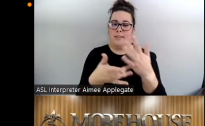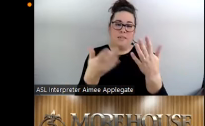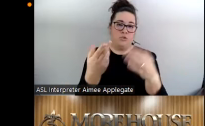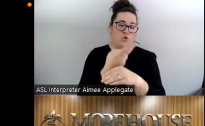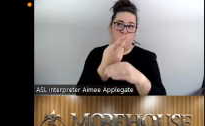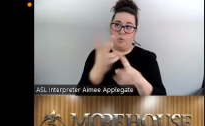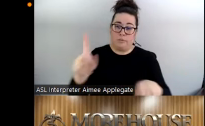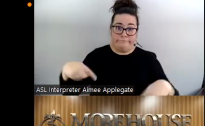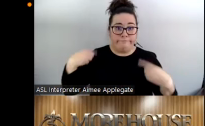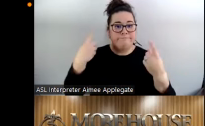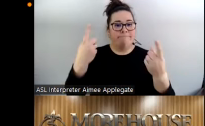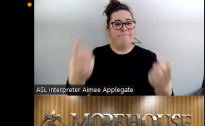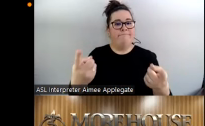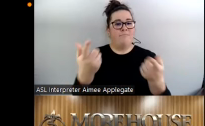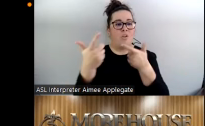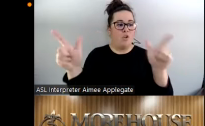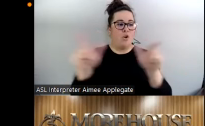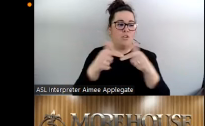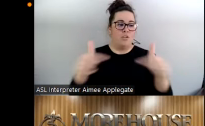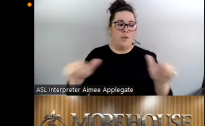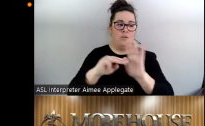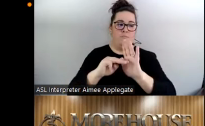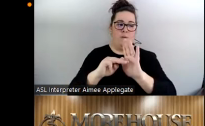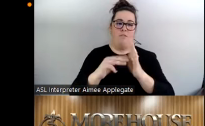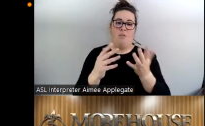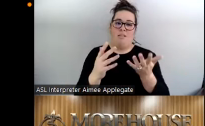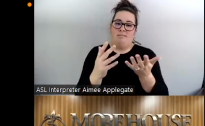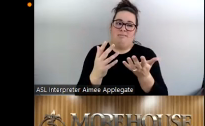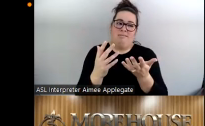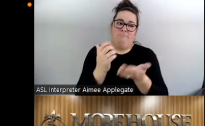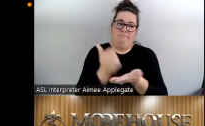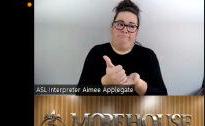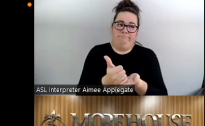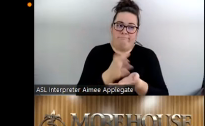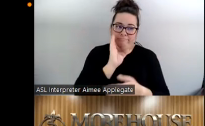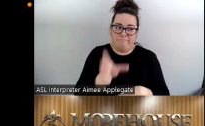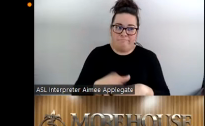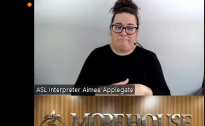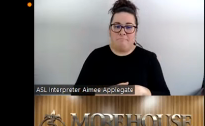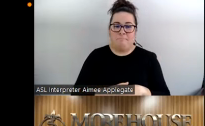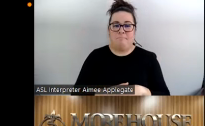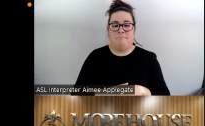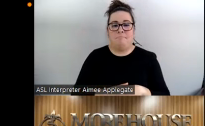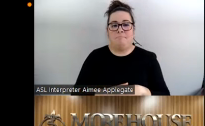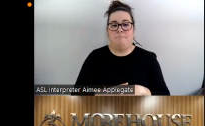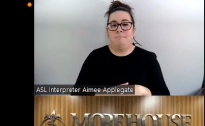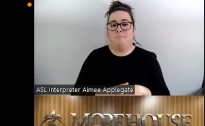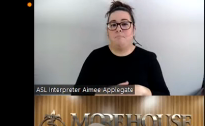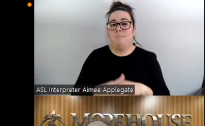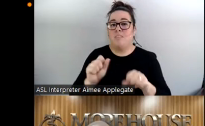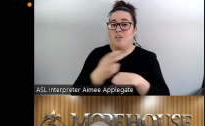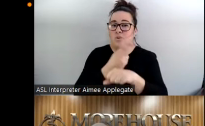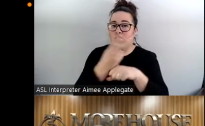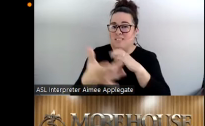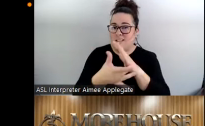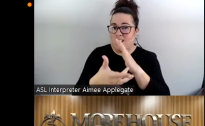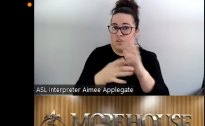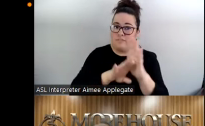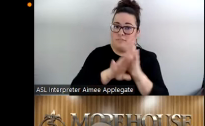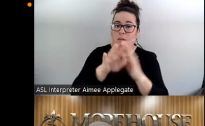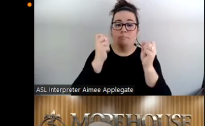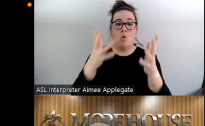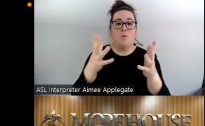take that to the next level. Another one that I'm really interested in is this idea of leveraging these technologies to develop what we call